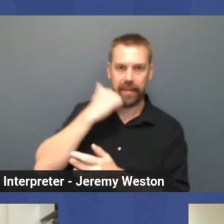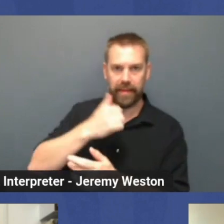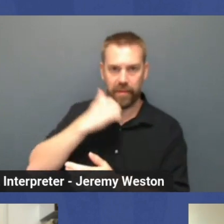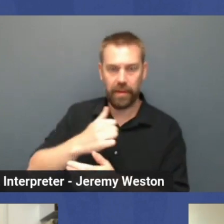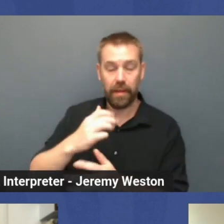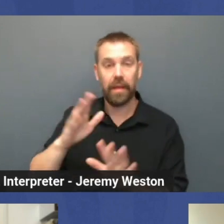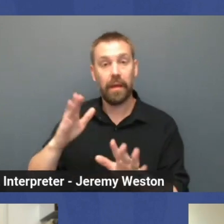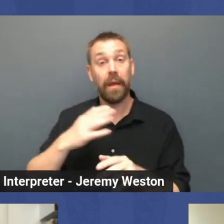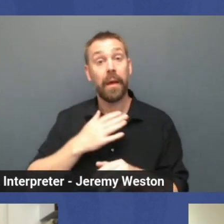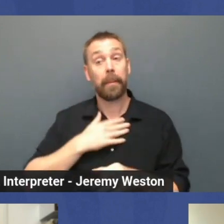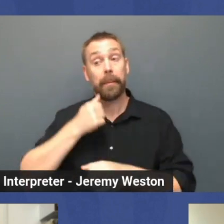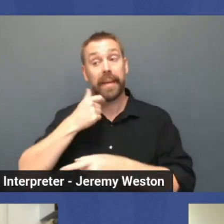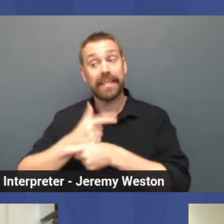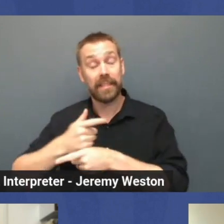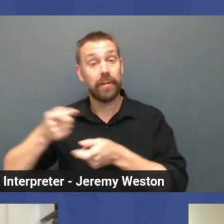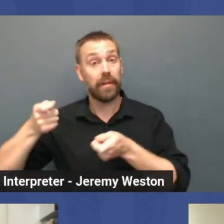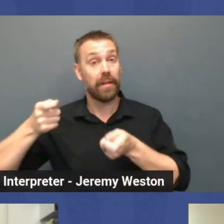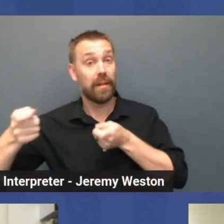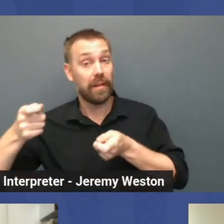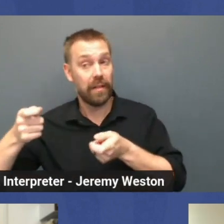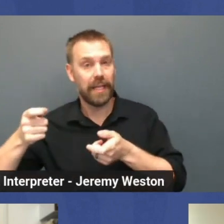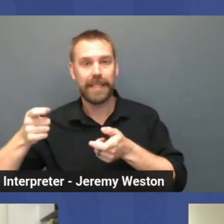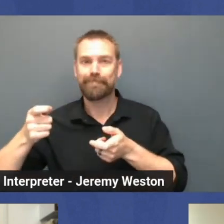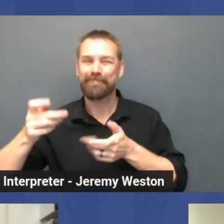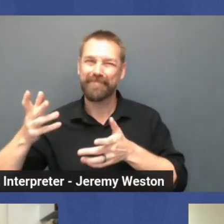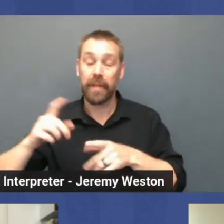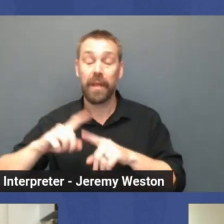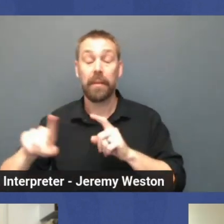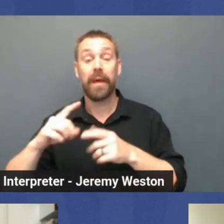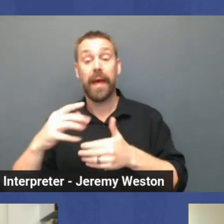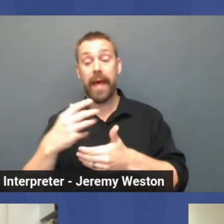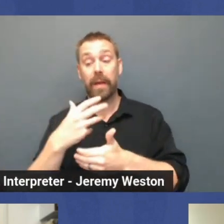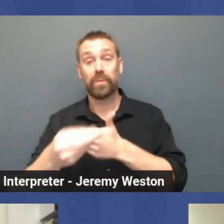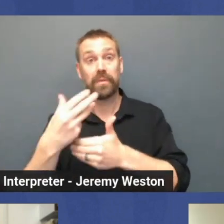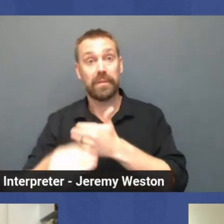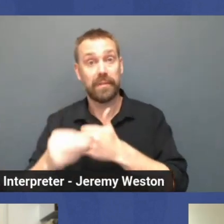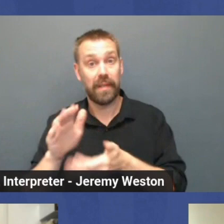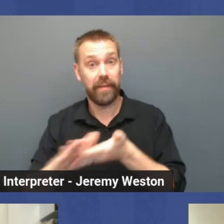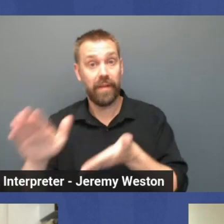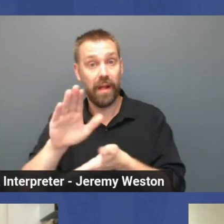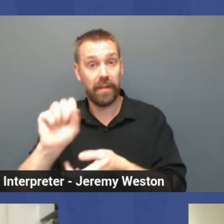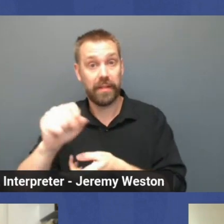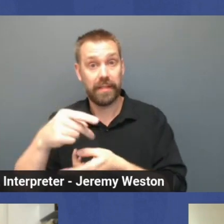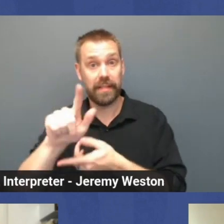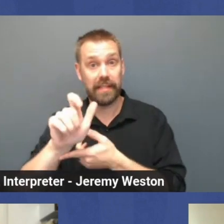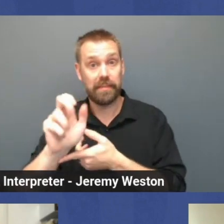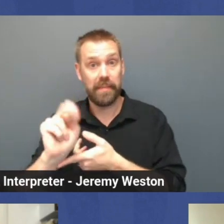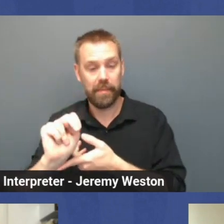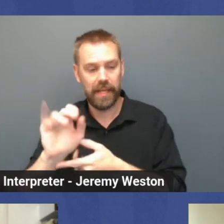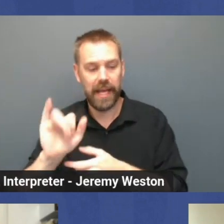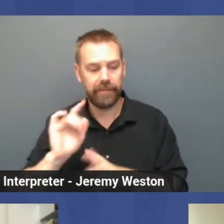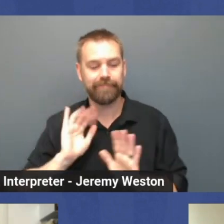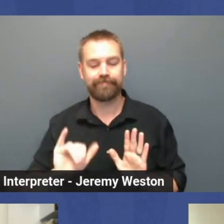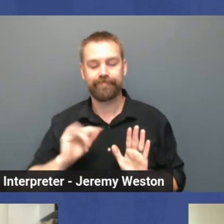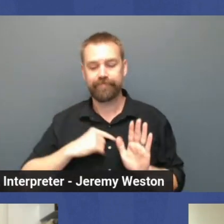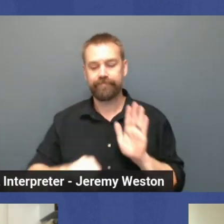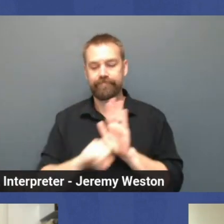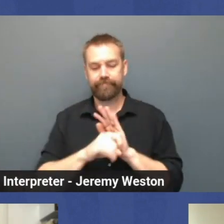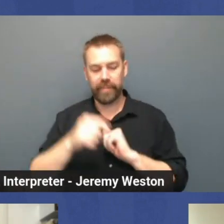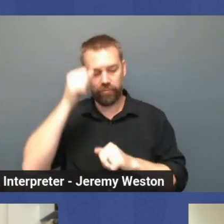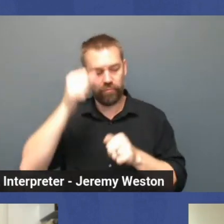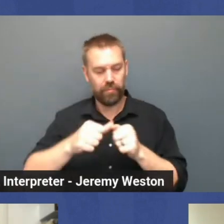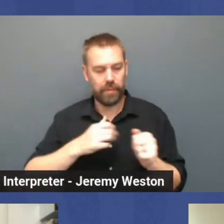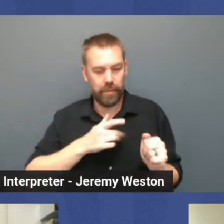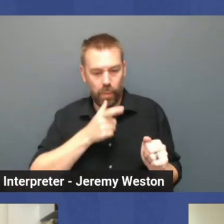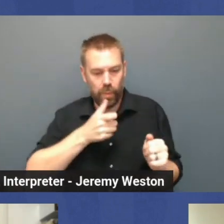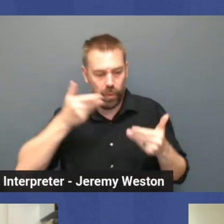my sisters, as soon as I step out of the gates of Spelman College, I have to remember who I am in this world. And the policeman of my